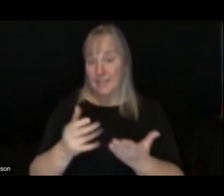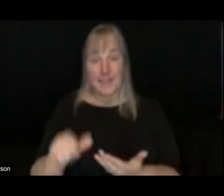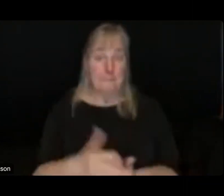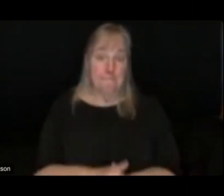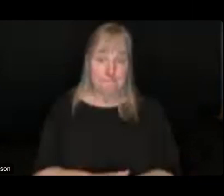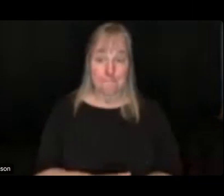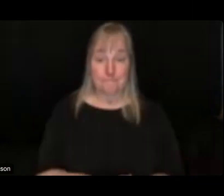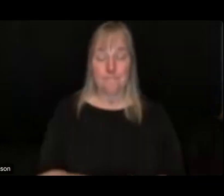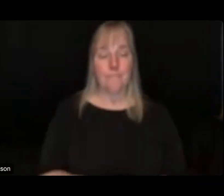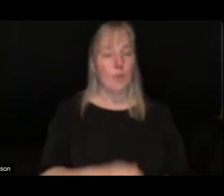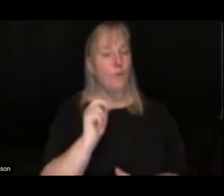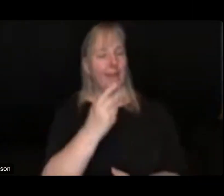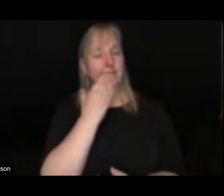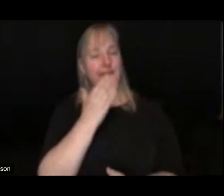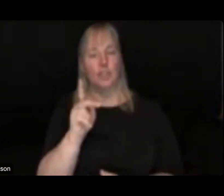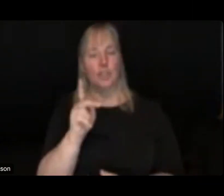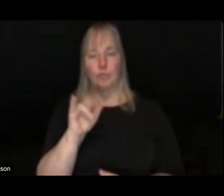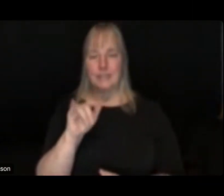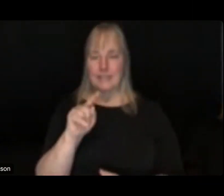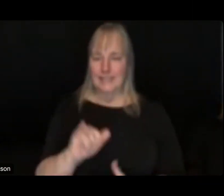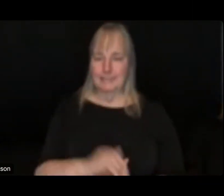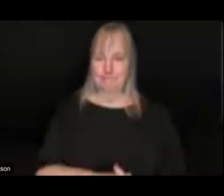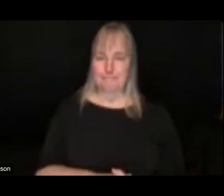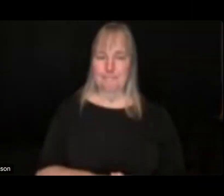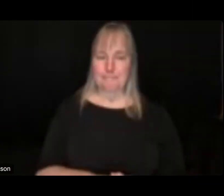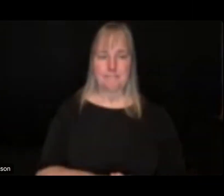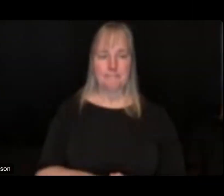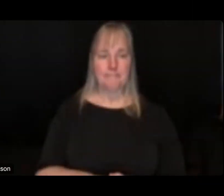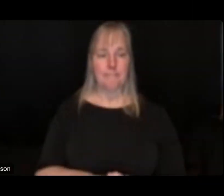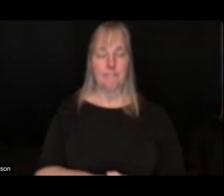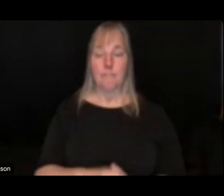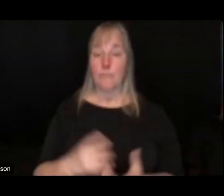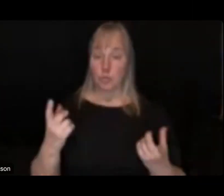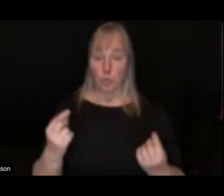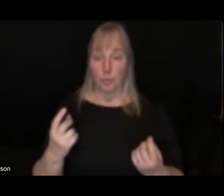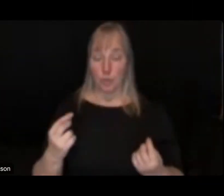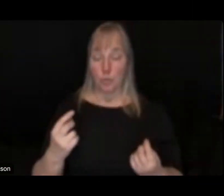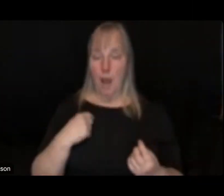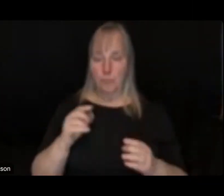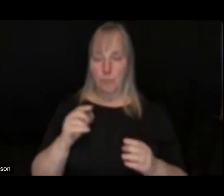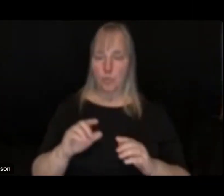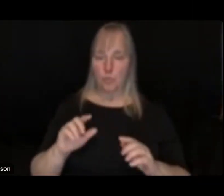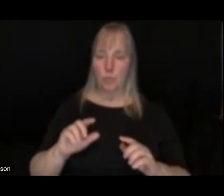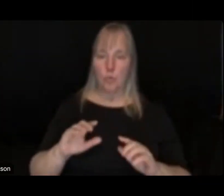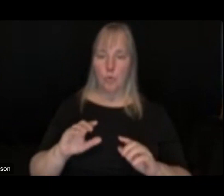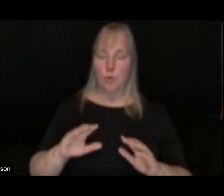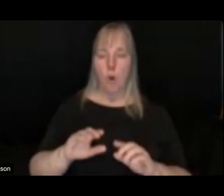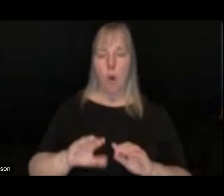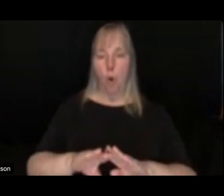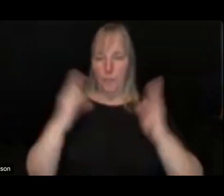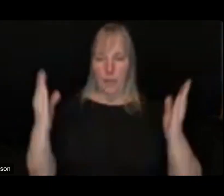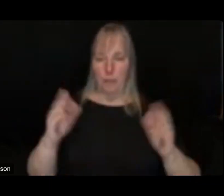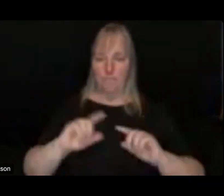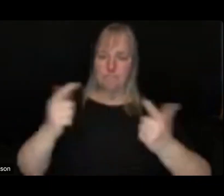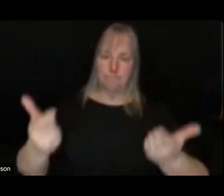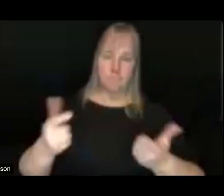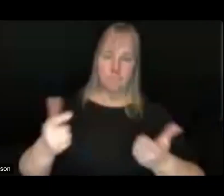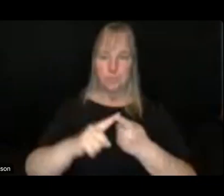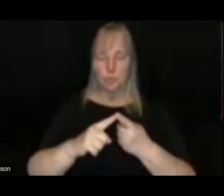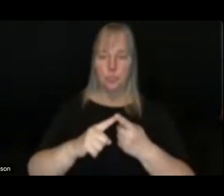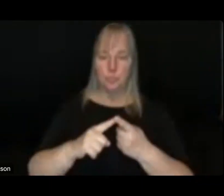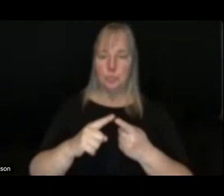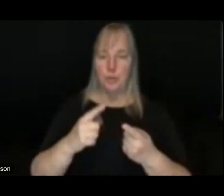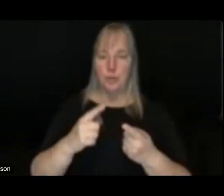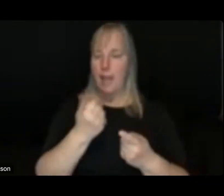Okay, thank you, Christy. So I'm gonna open it up to if there's anybody on the in the meeting that